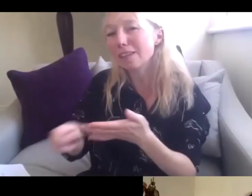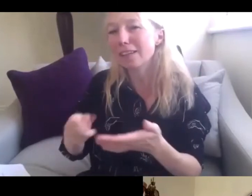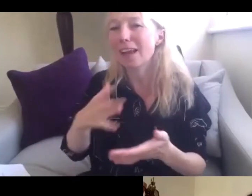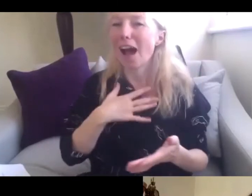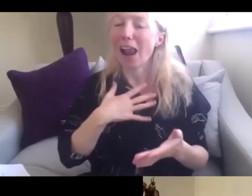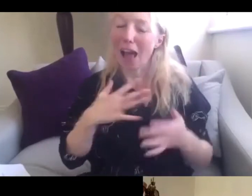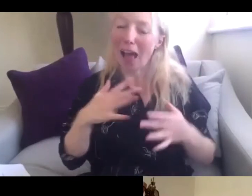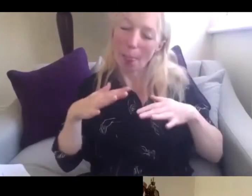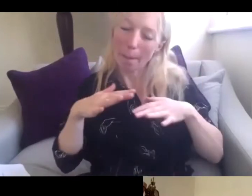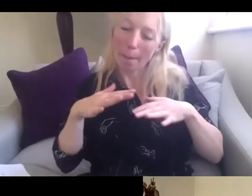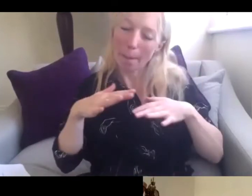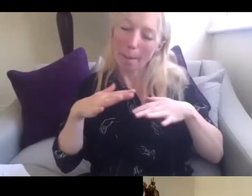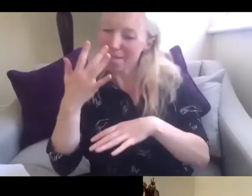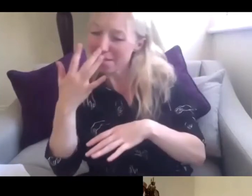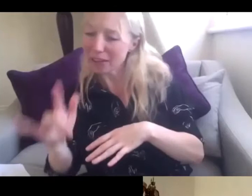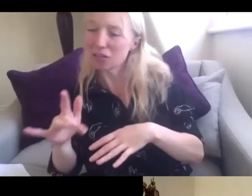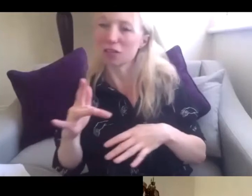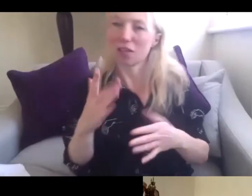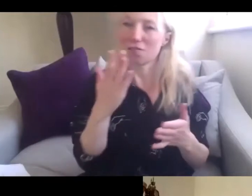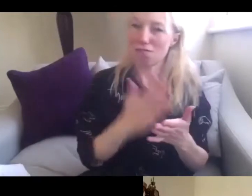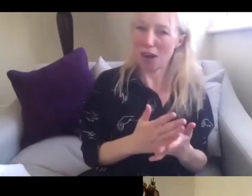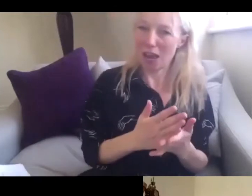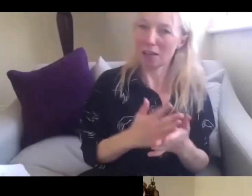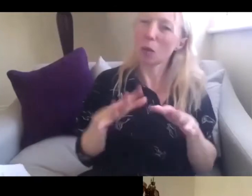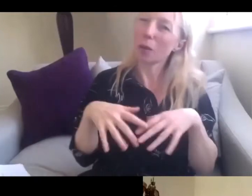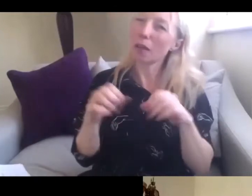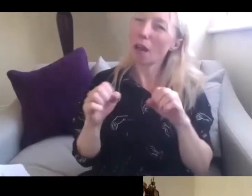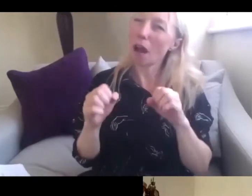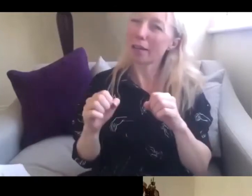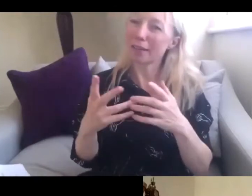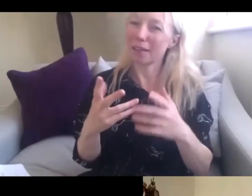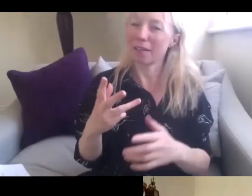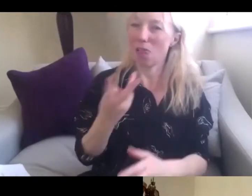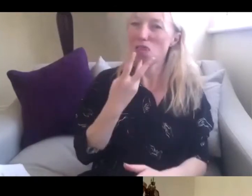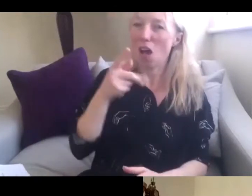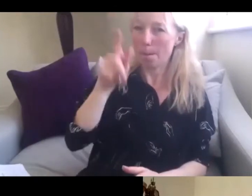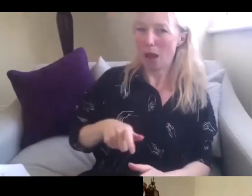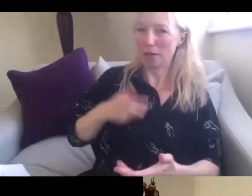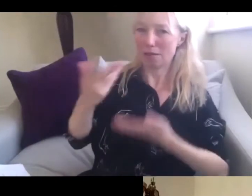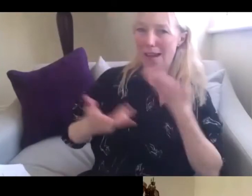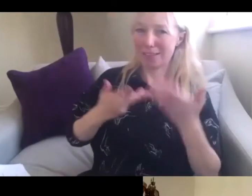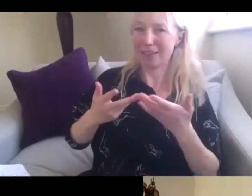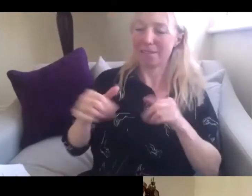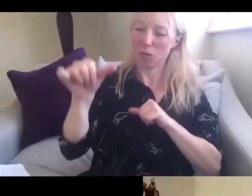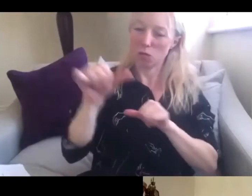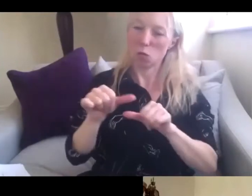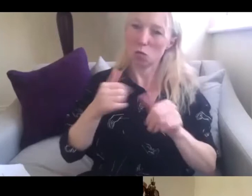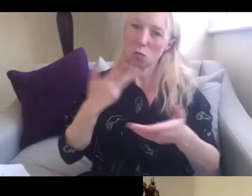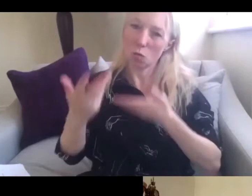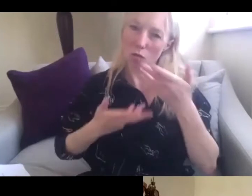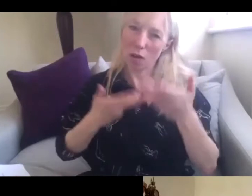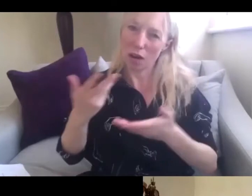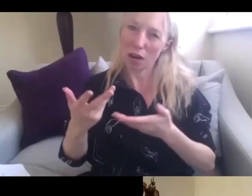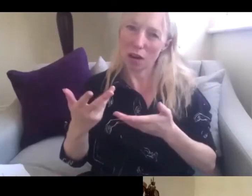what's fictional. So that's how it started. It started as this third person short story thing. And I think I